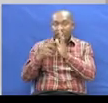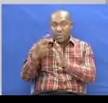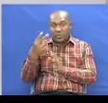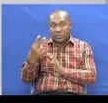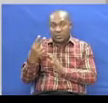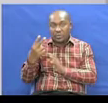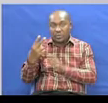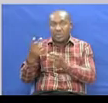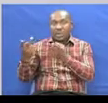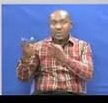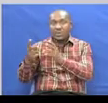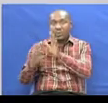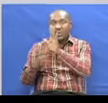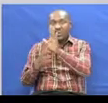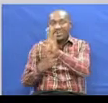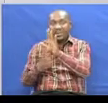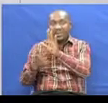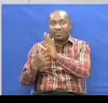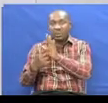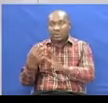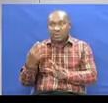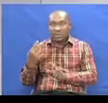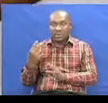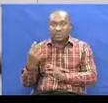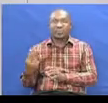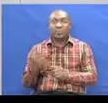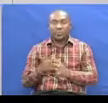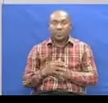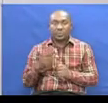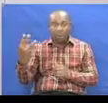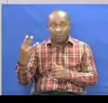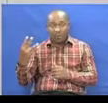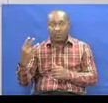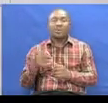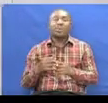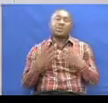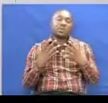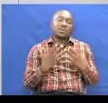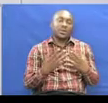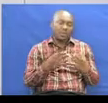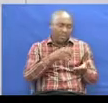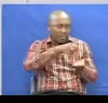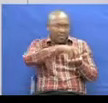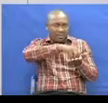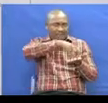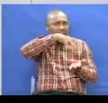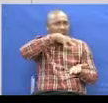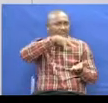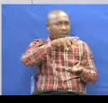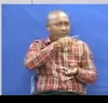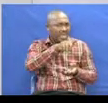p isolated? Is a variable p alone? No, it's not alone. So make it